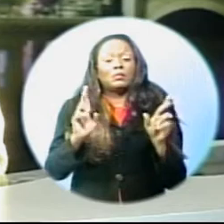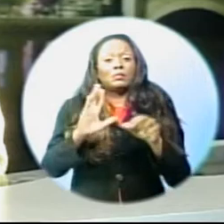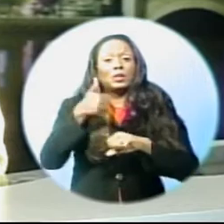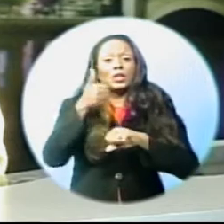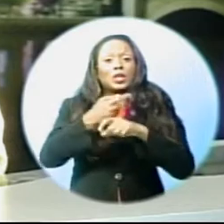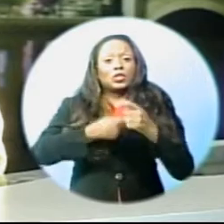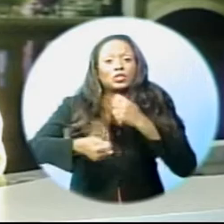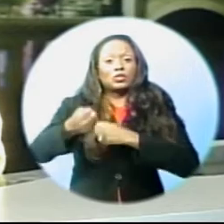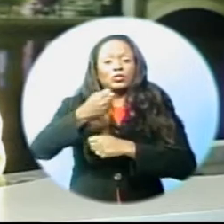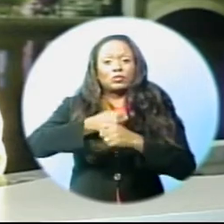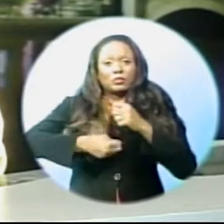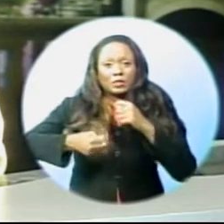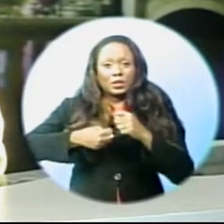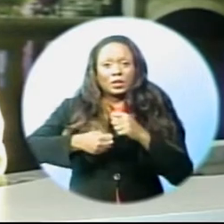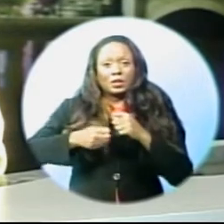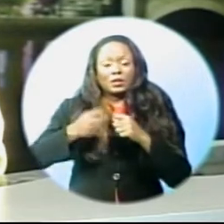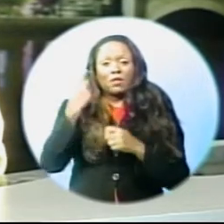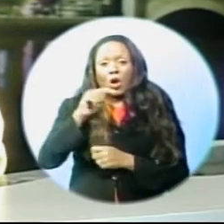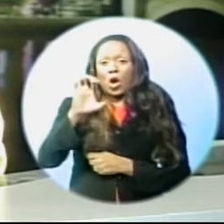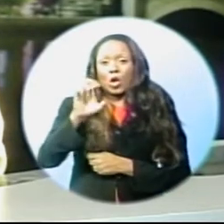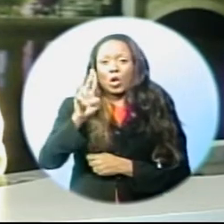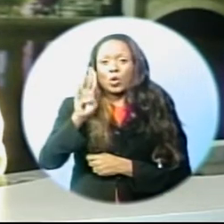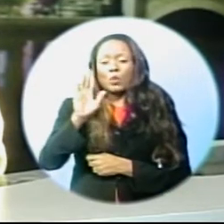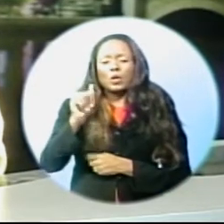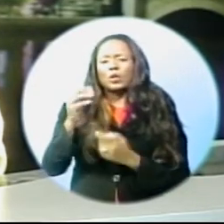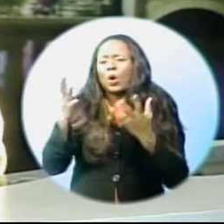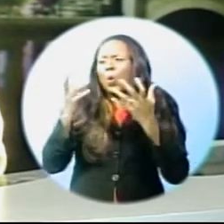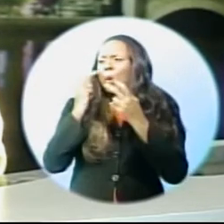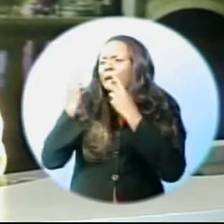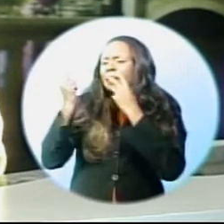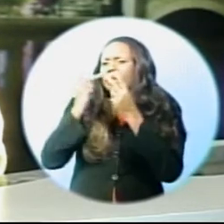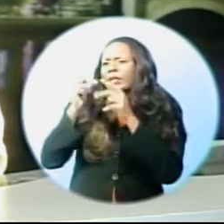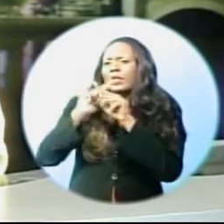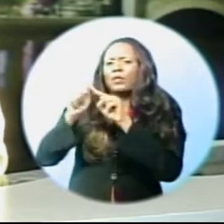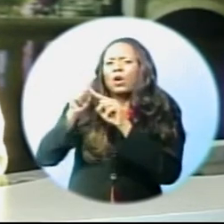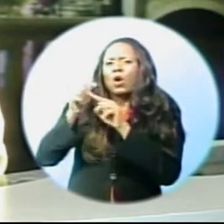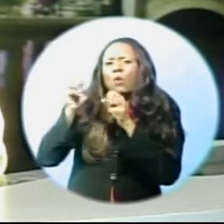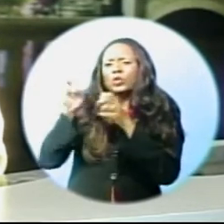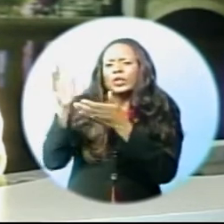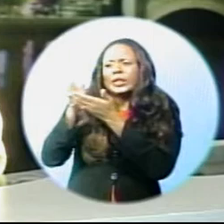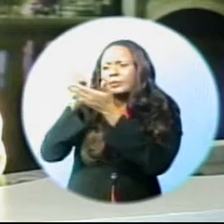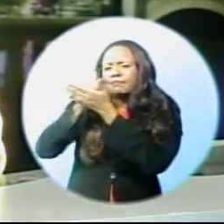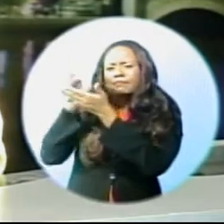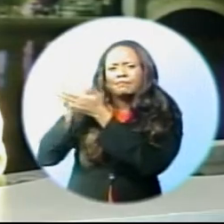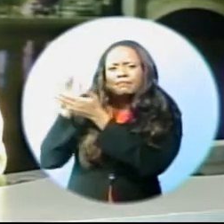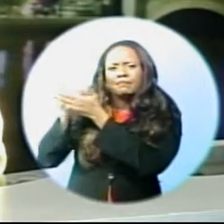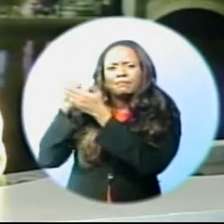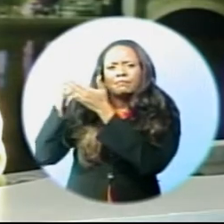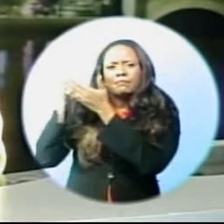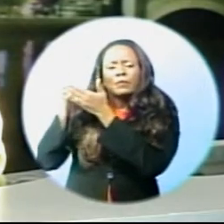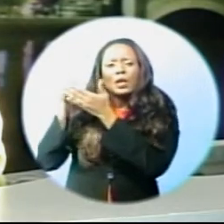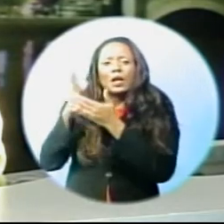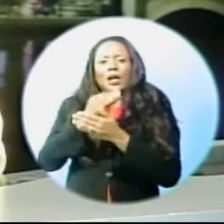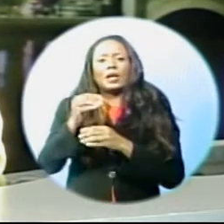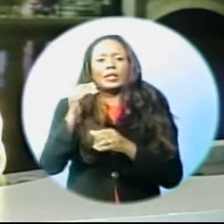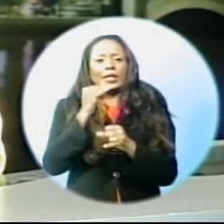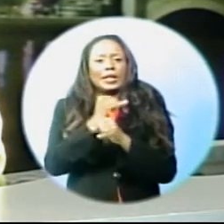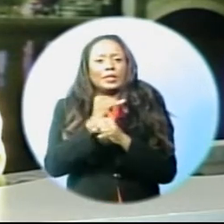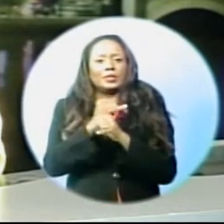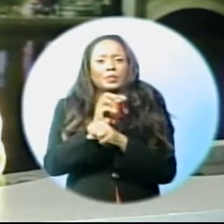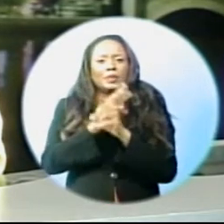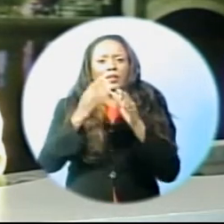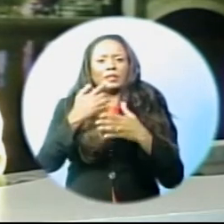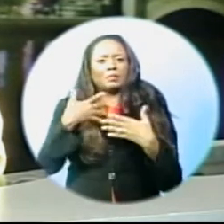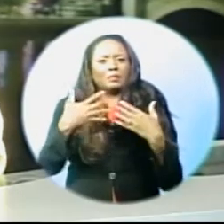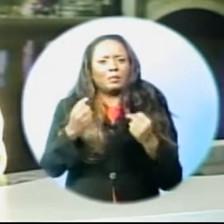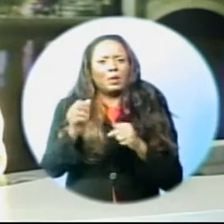to Cuba to see what opportunities there are for local manufacturers. And Industry Minister Donville Innes is confident several